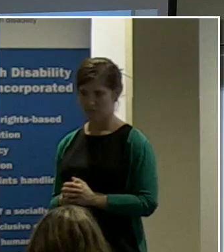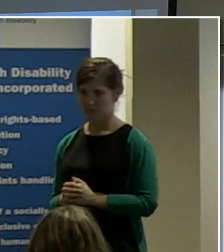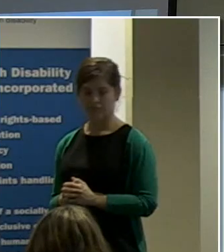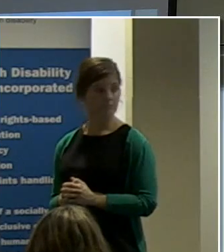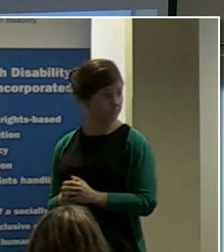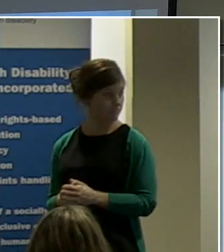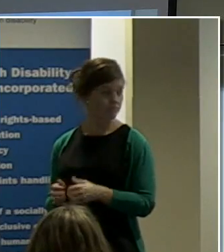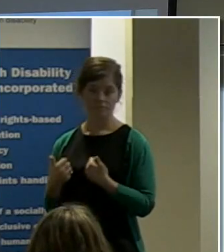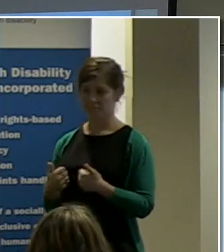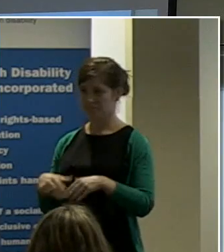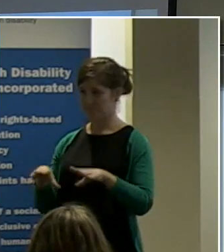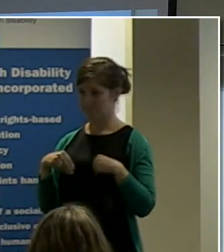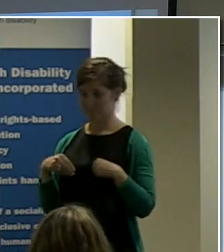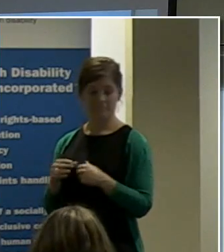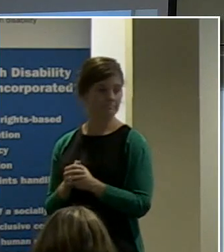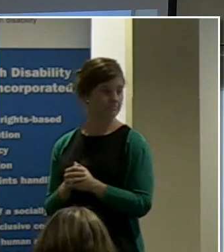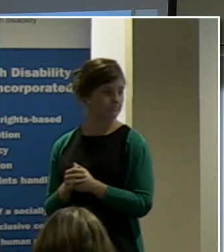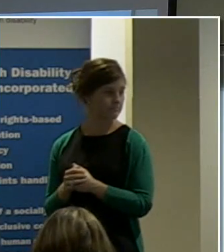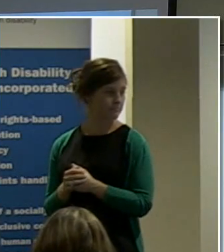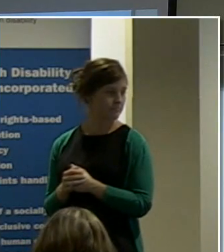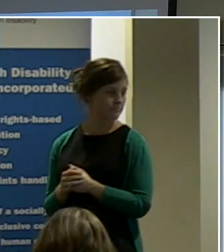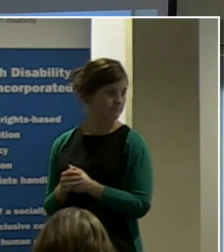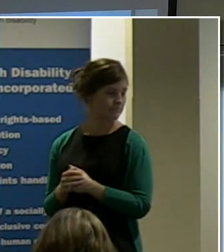So I think we've dealt with the proxies, yes.